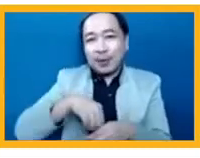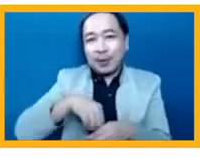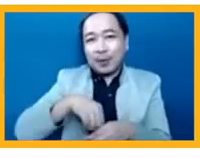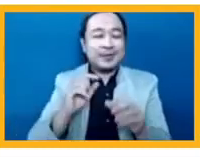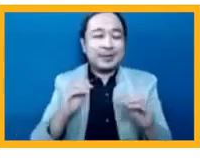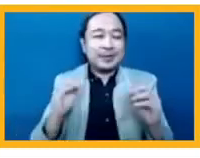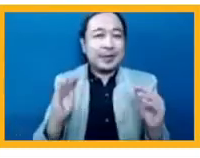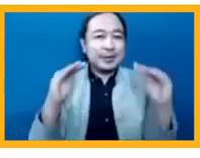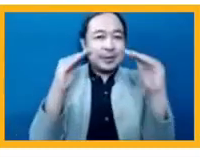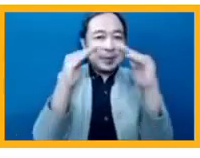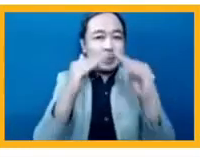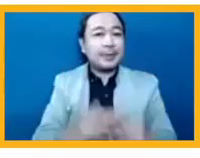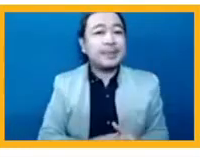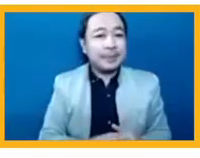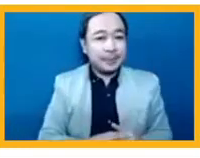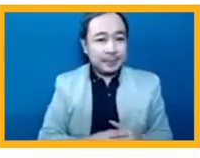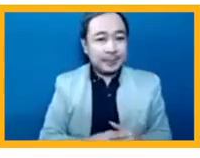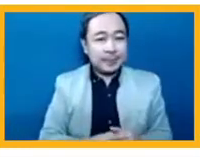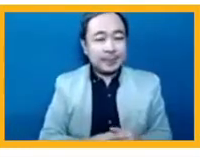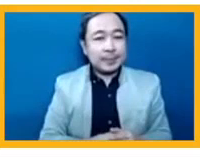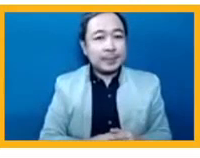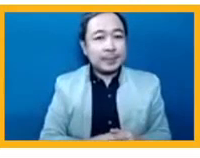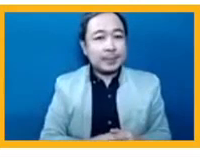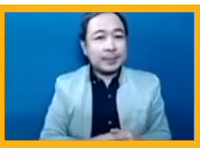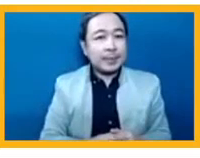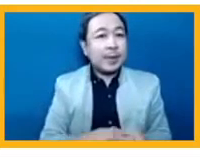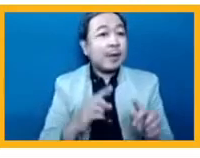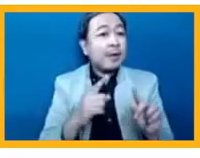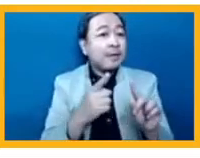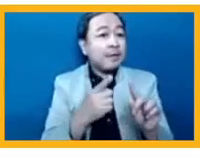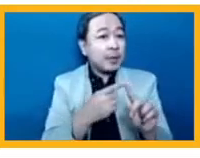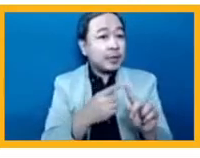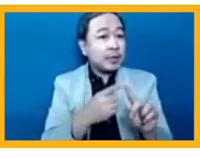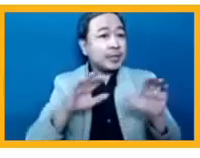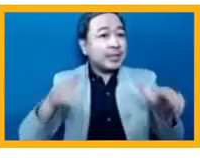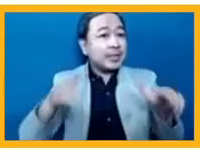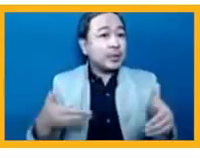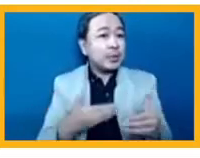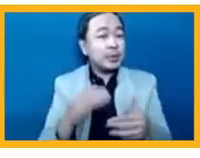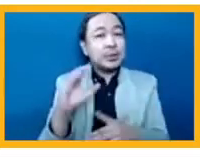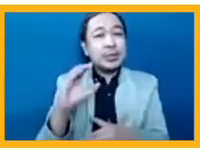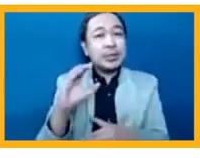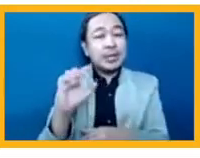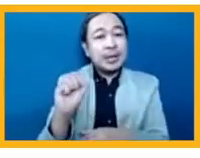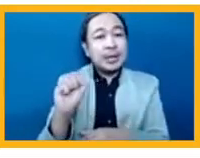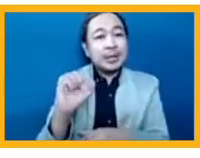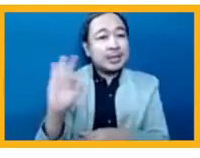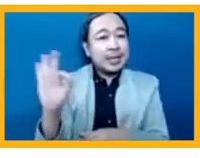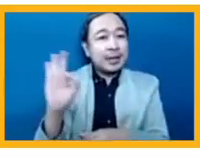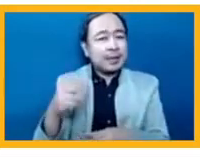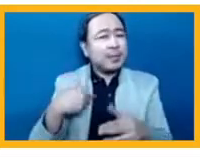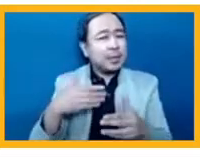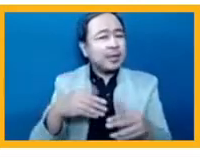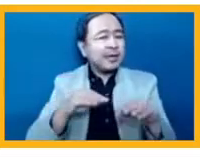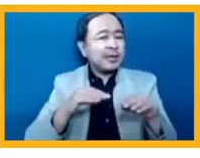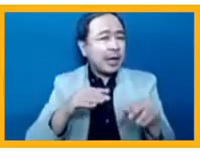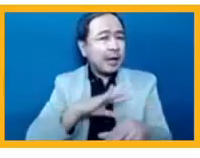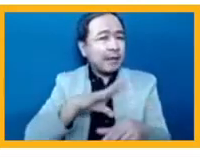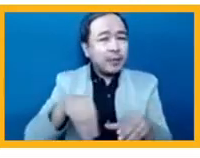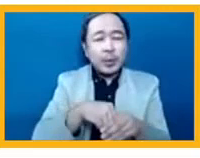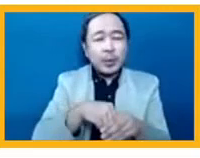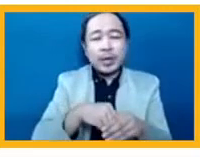please. To introduce the Central Square Foundation, we have been working towards ensuring quality education for all children in India